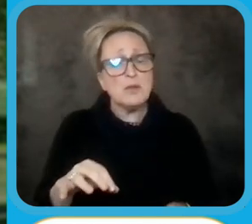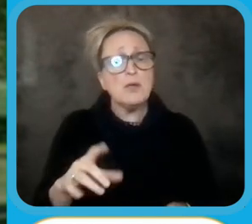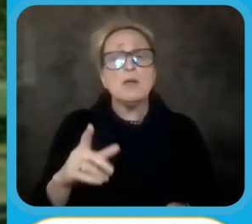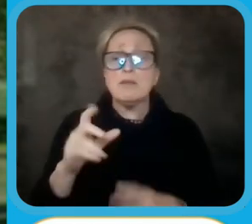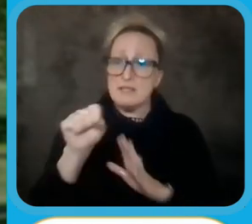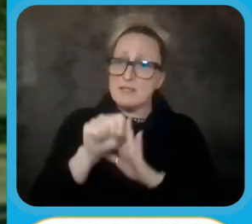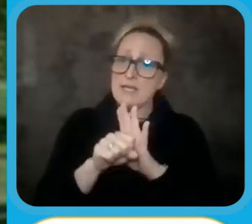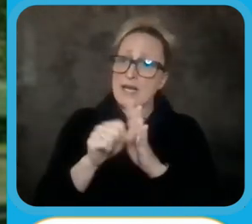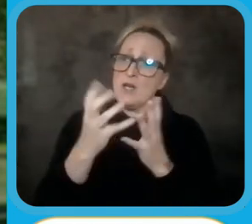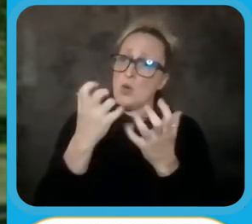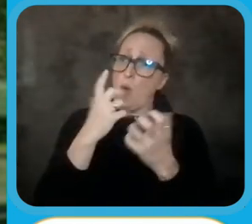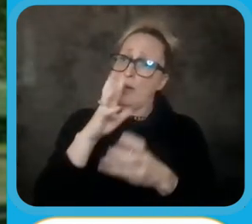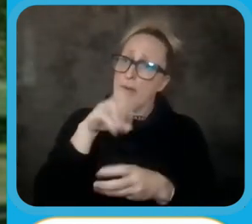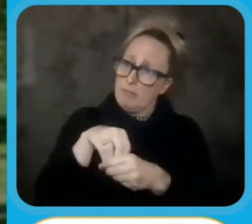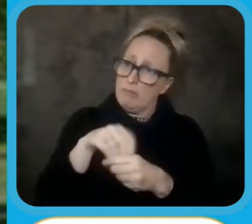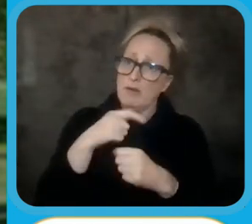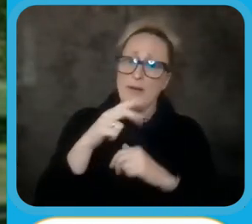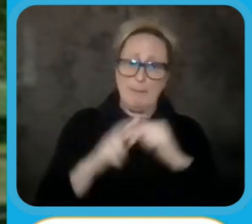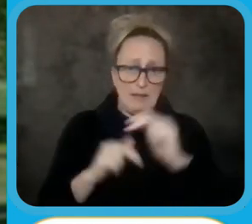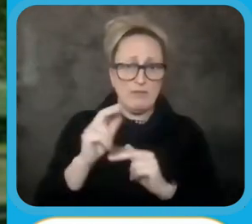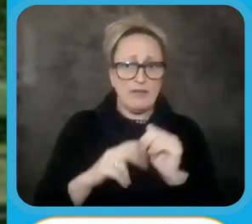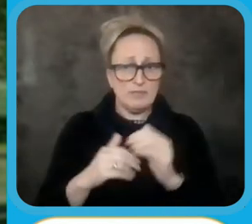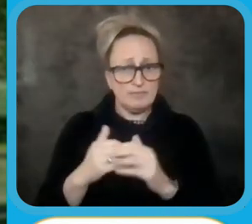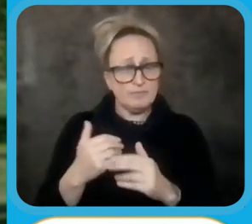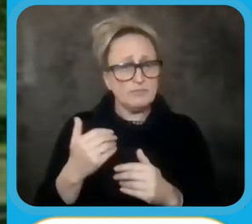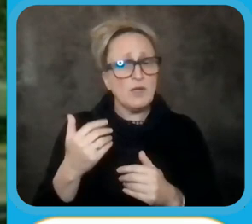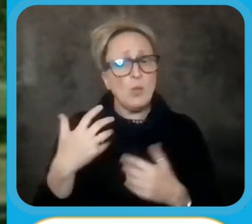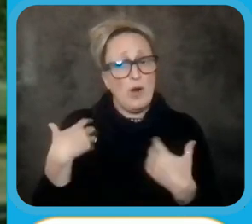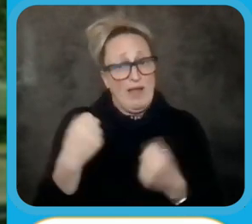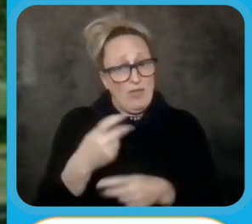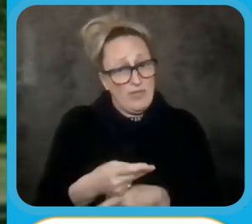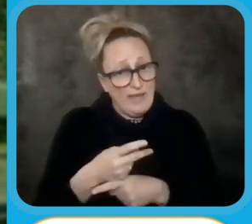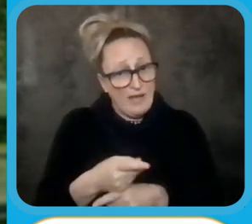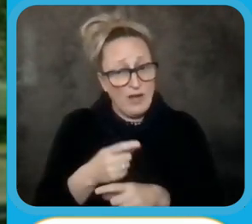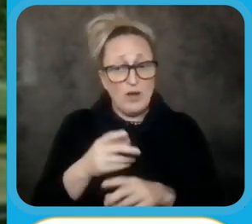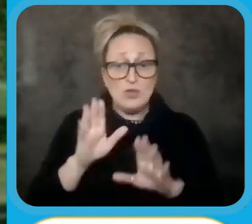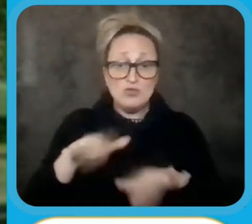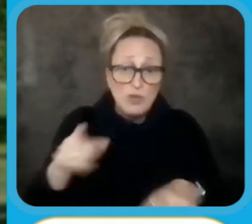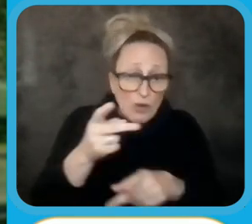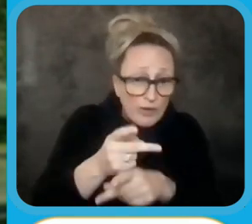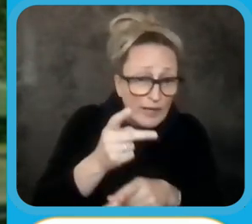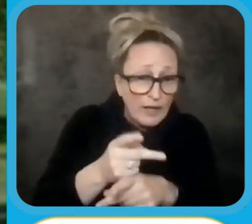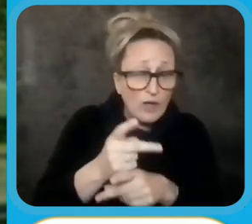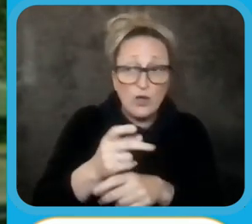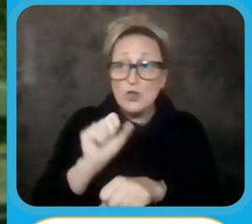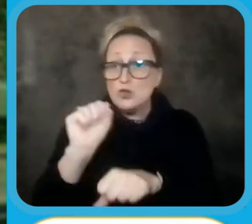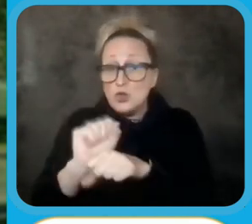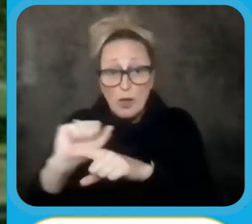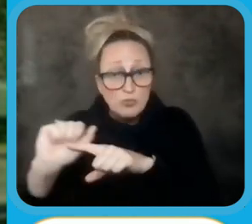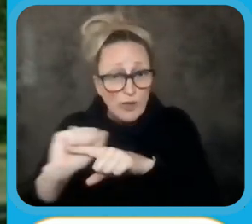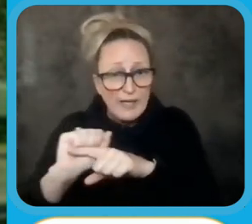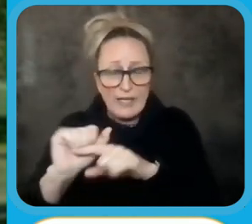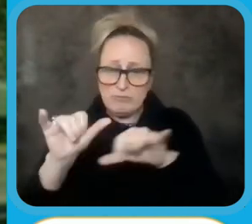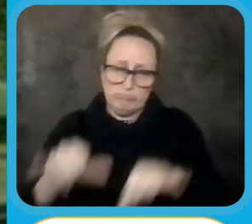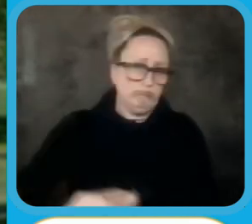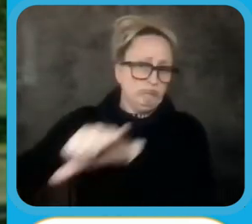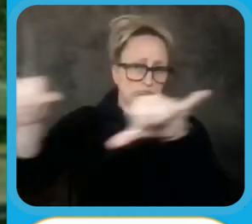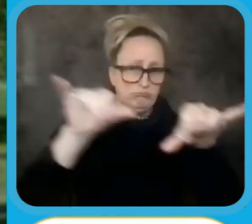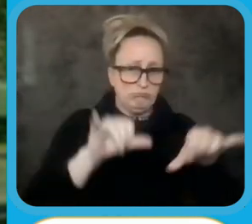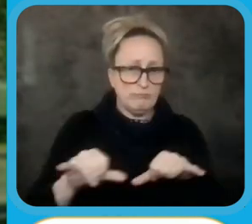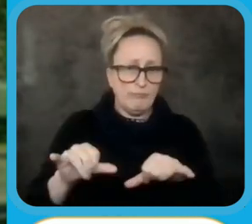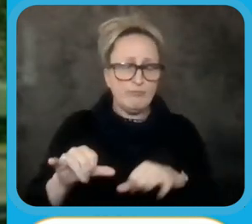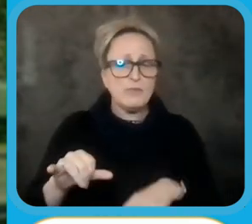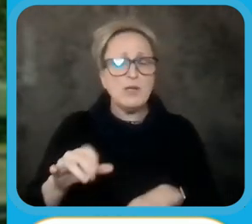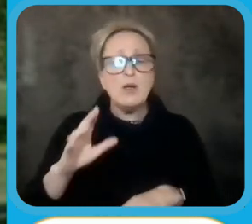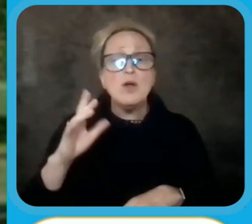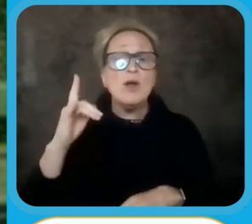a part of building. A state where healthcare, childcare, and job training are universal. A state where